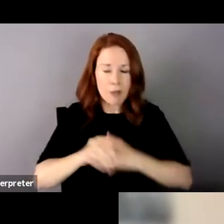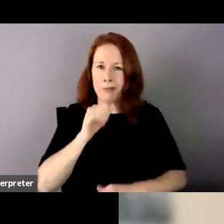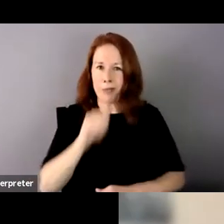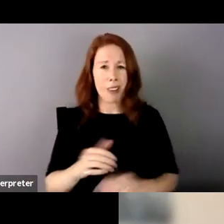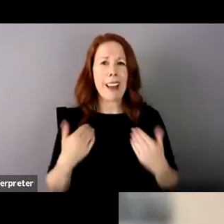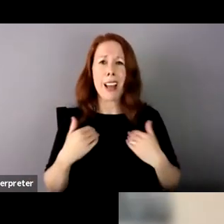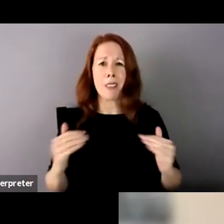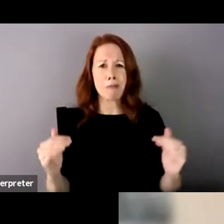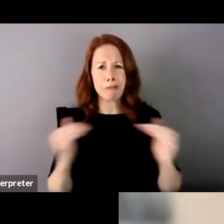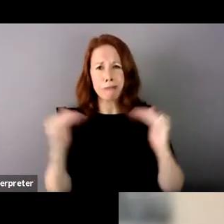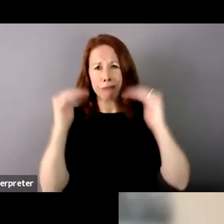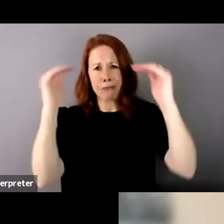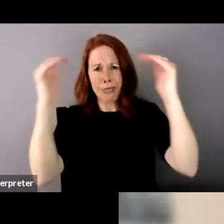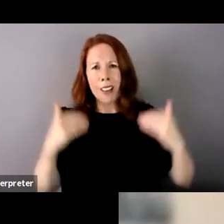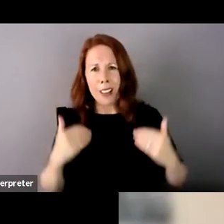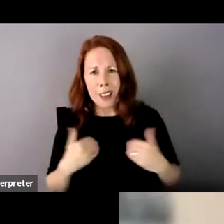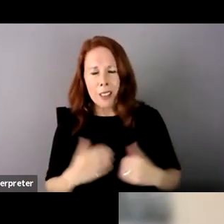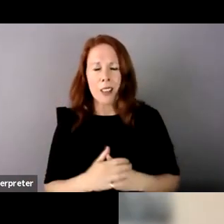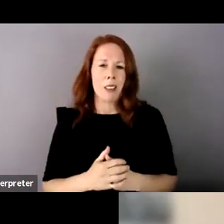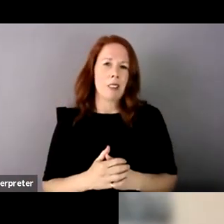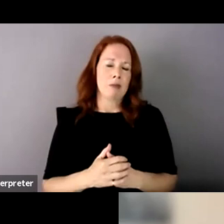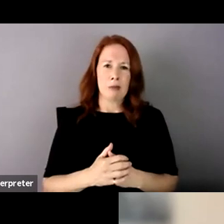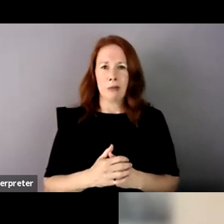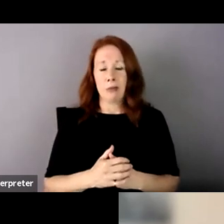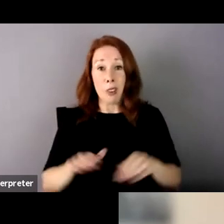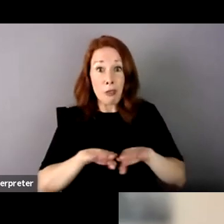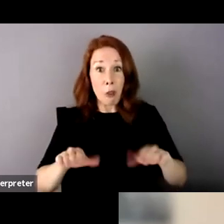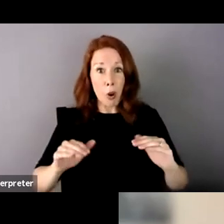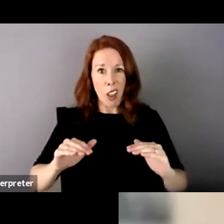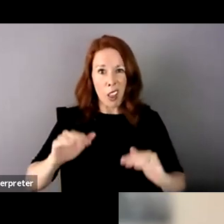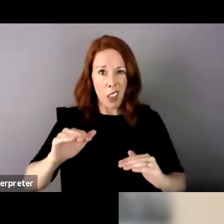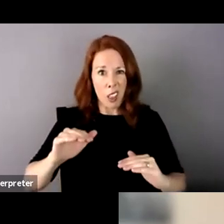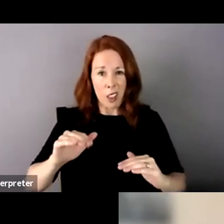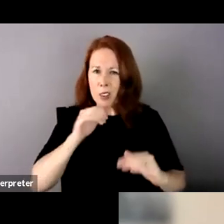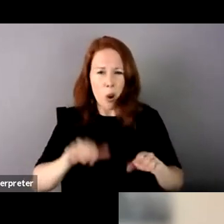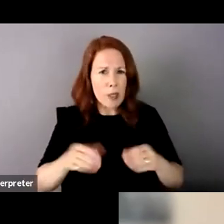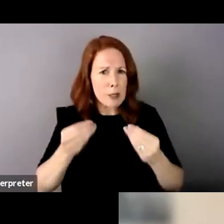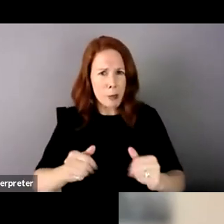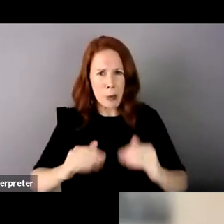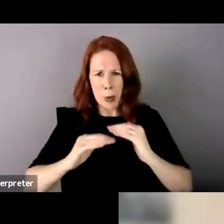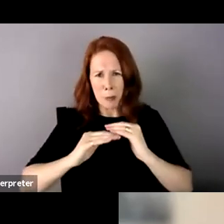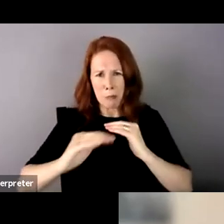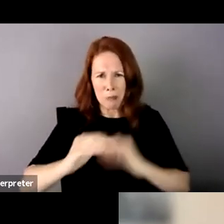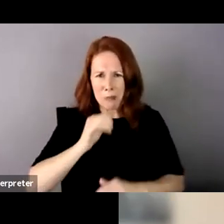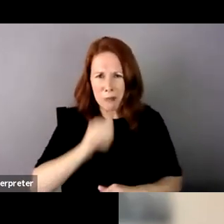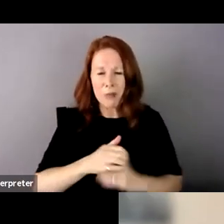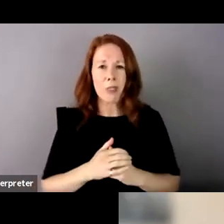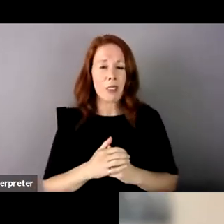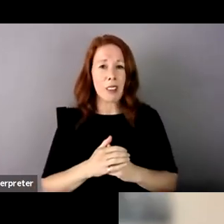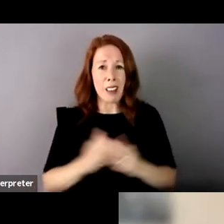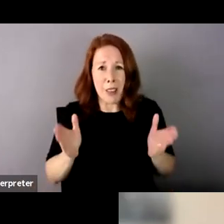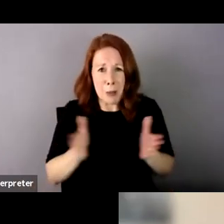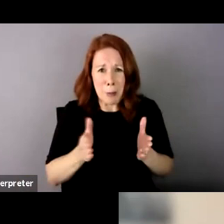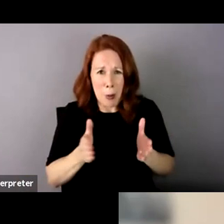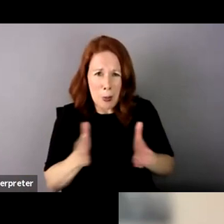levels. There are uneven floors. There are difficult narrow spaces